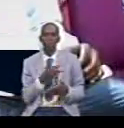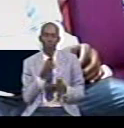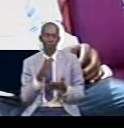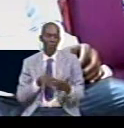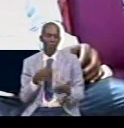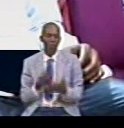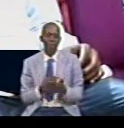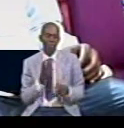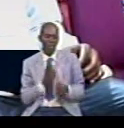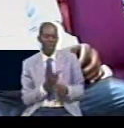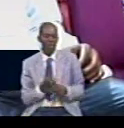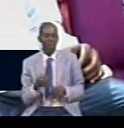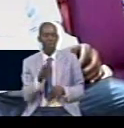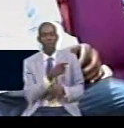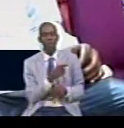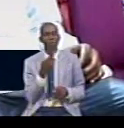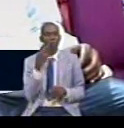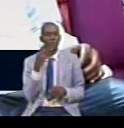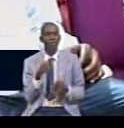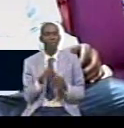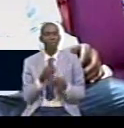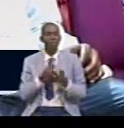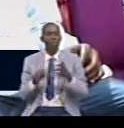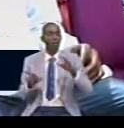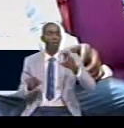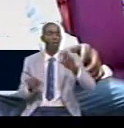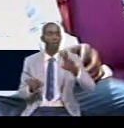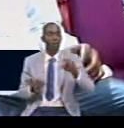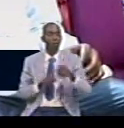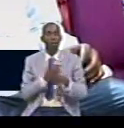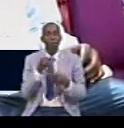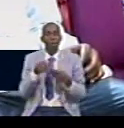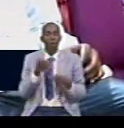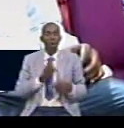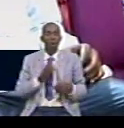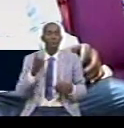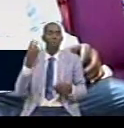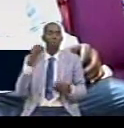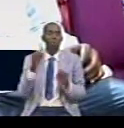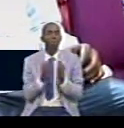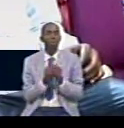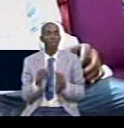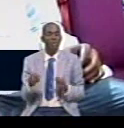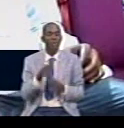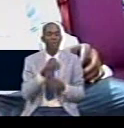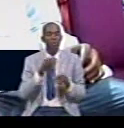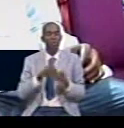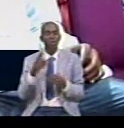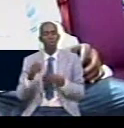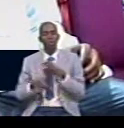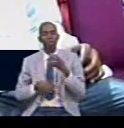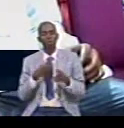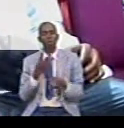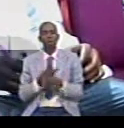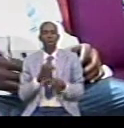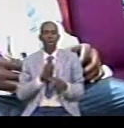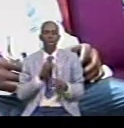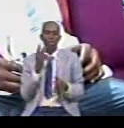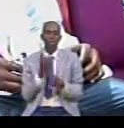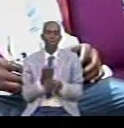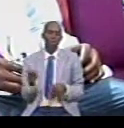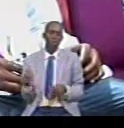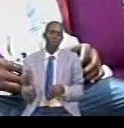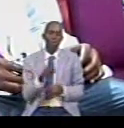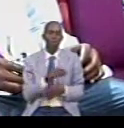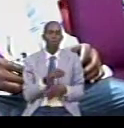they will not sin. Look at verse 12. While I was with them in the world, I kept them in thy name. While I